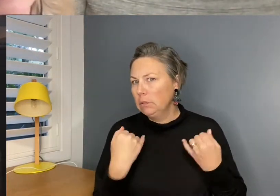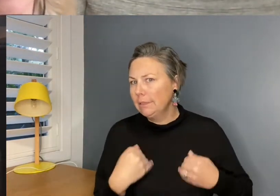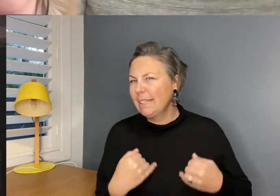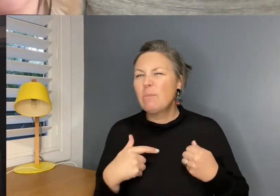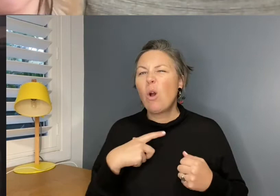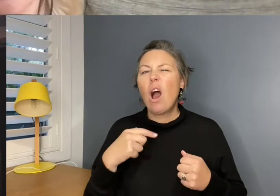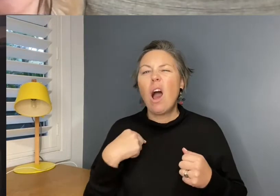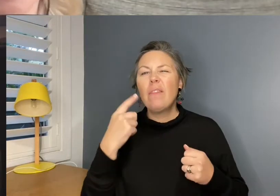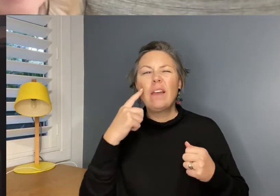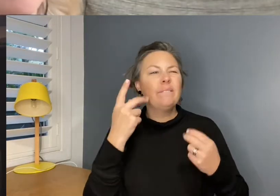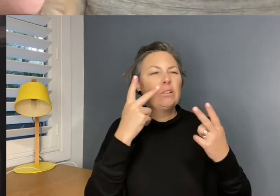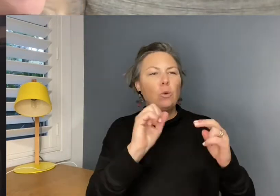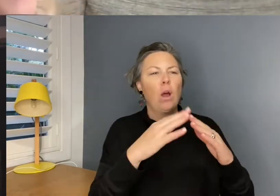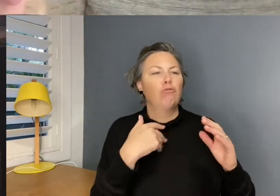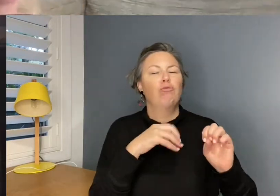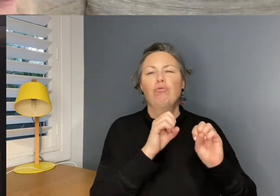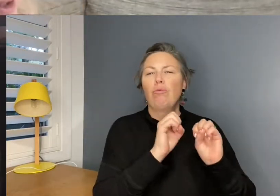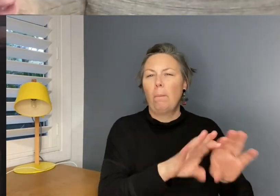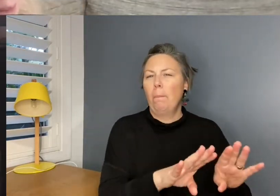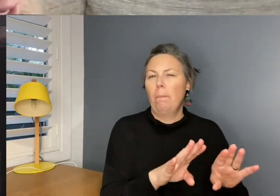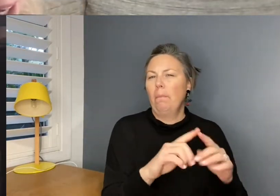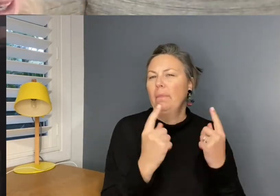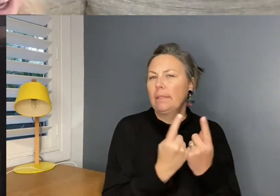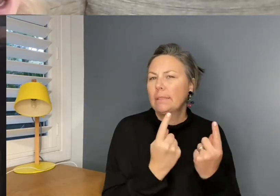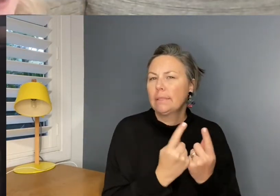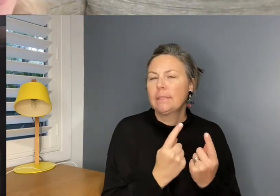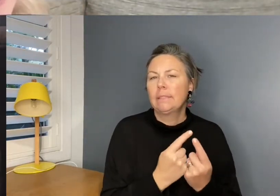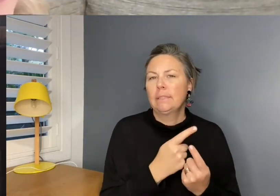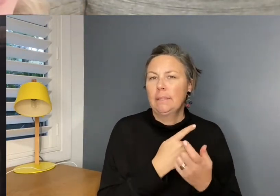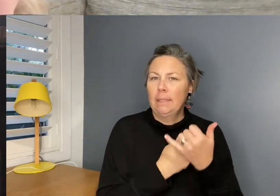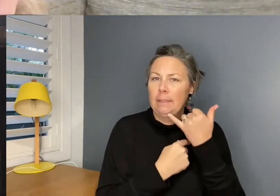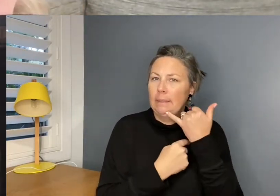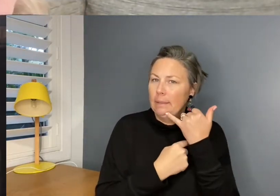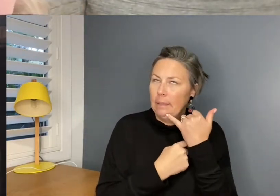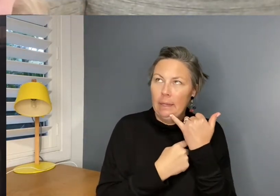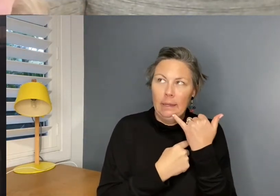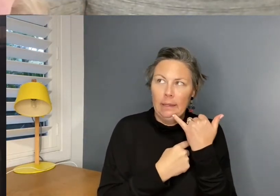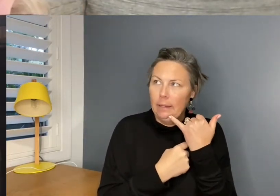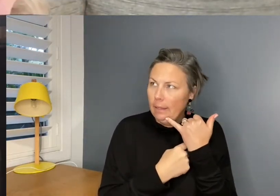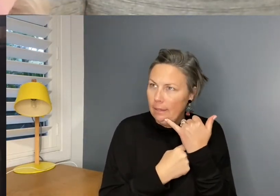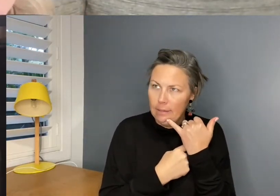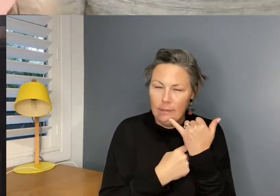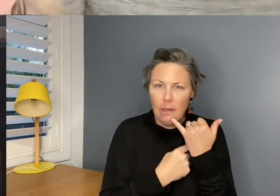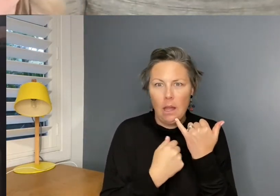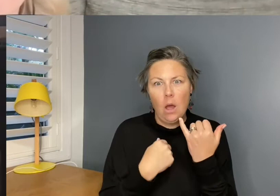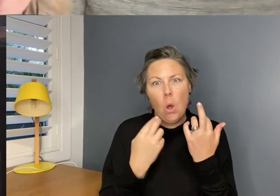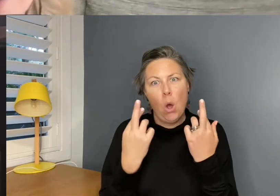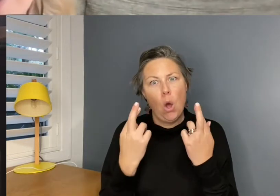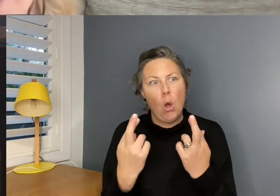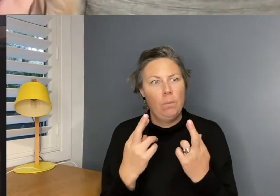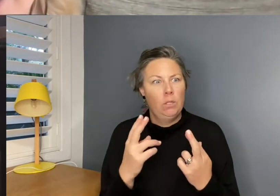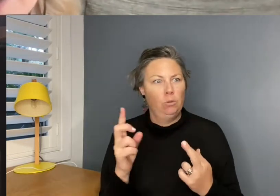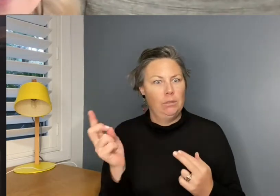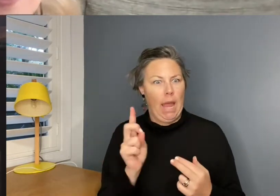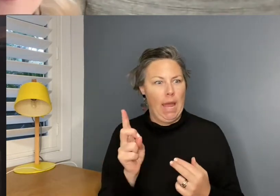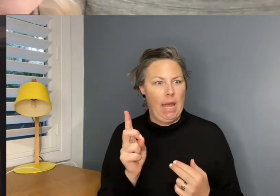sick, and I think I came to drop some stuff off to you or something, and you said to me on the phone, oh, God, I just hope